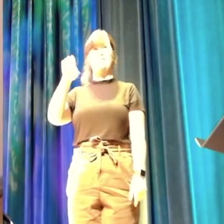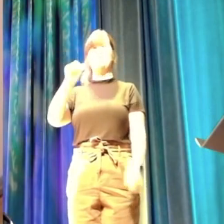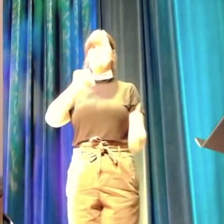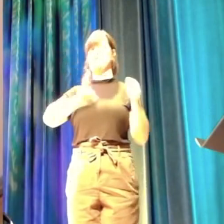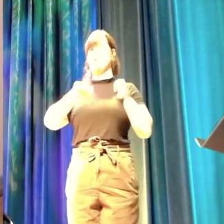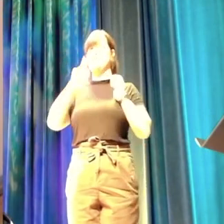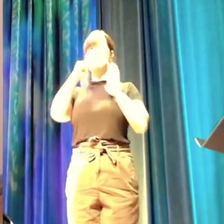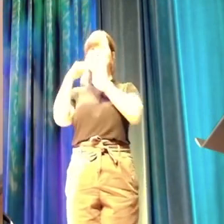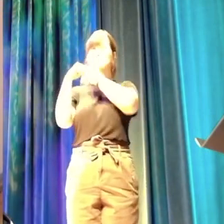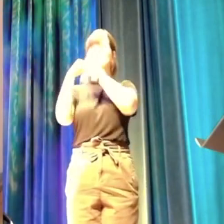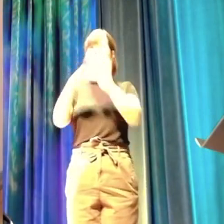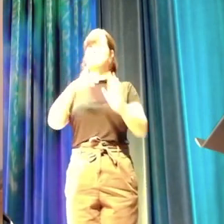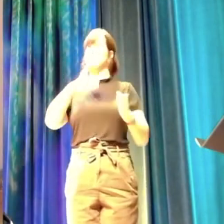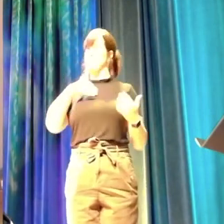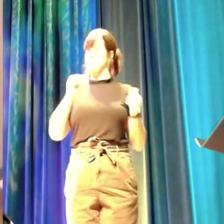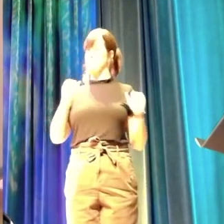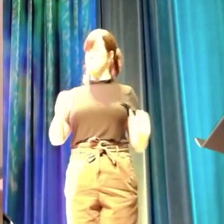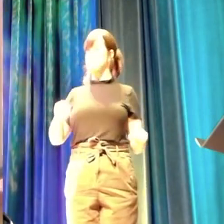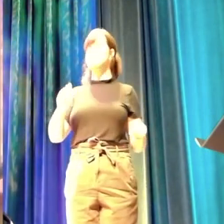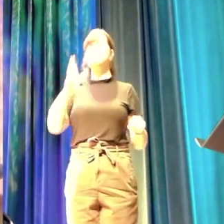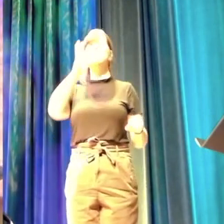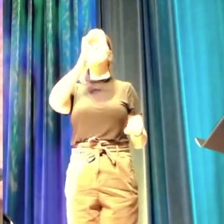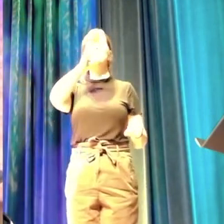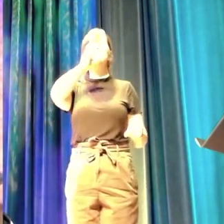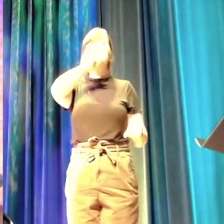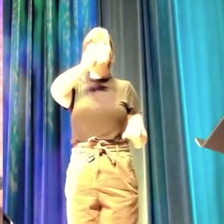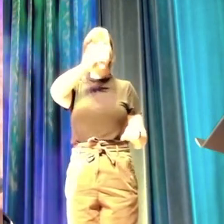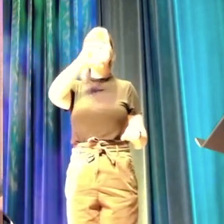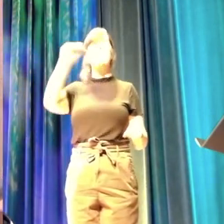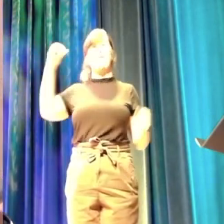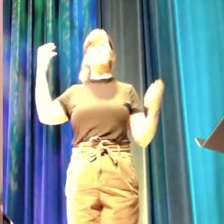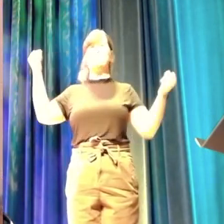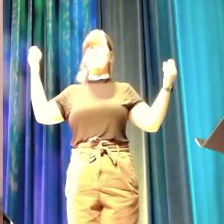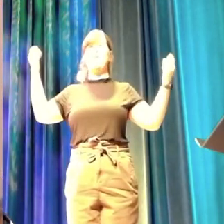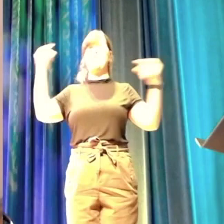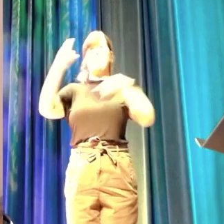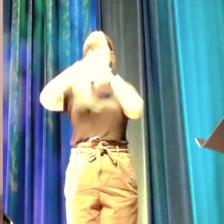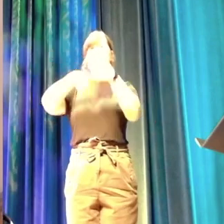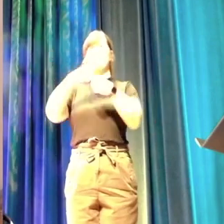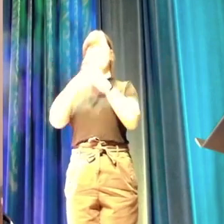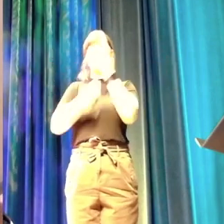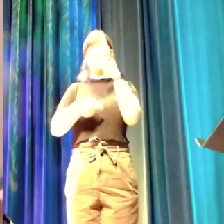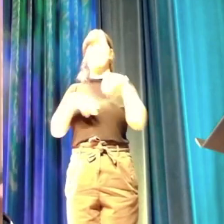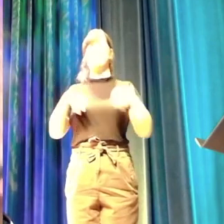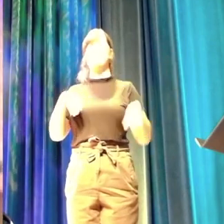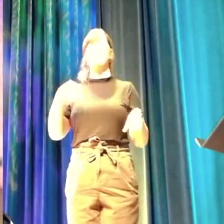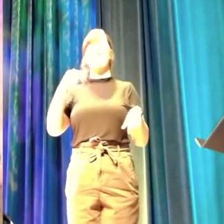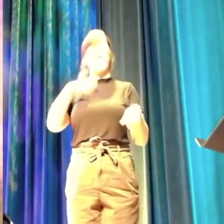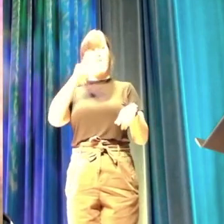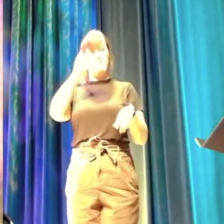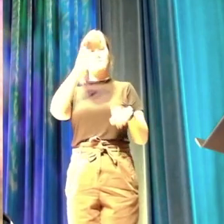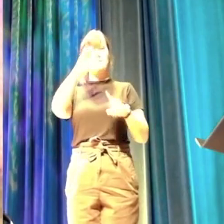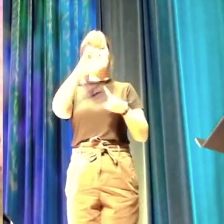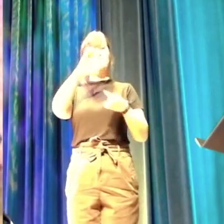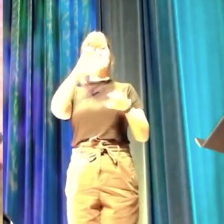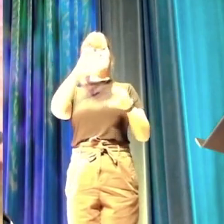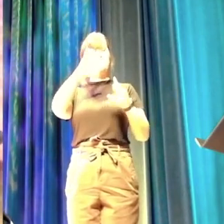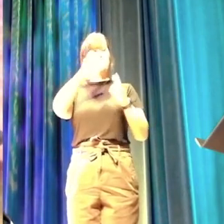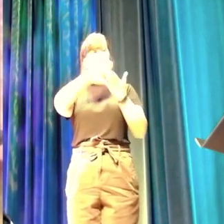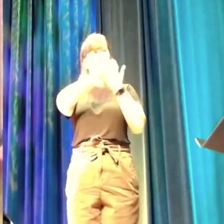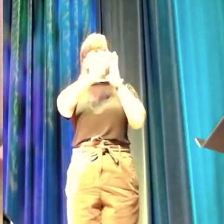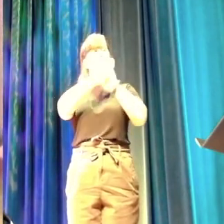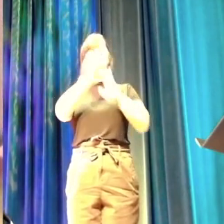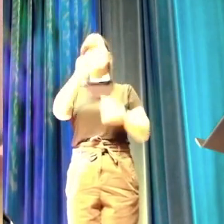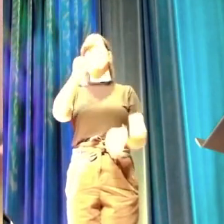shows to demonstrate my ability to speak and sign. I also acted as an ambassador for the